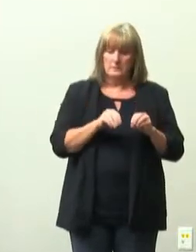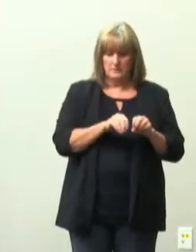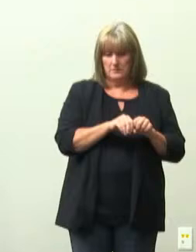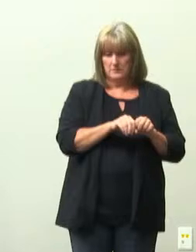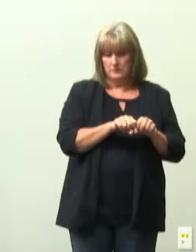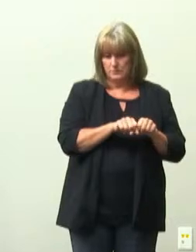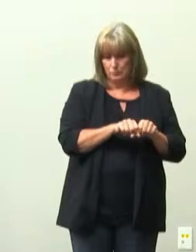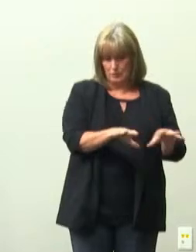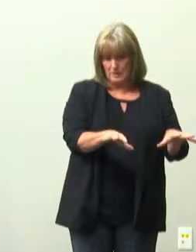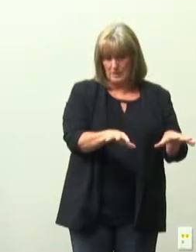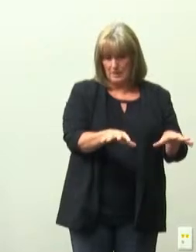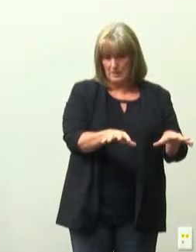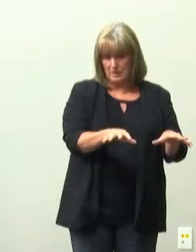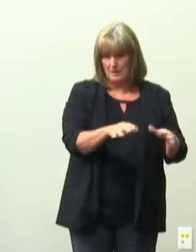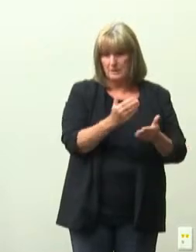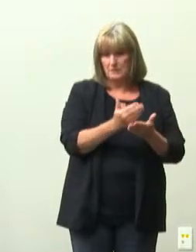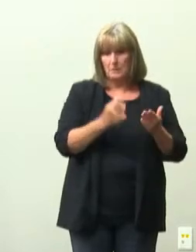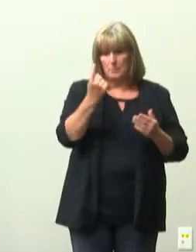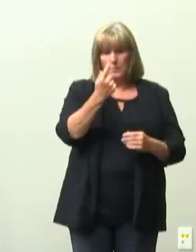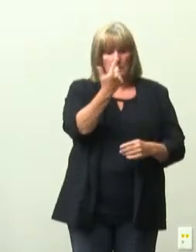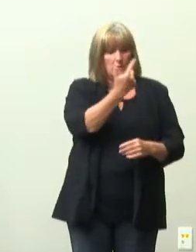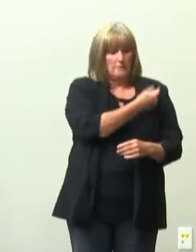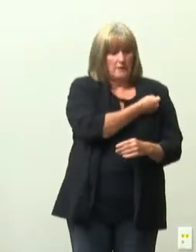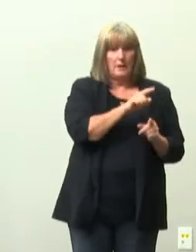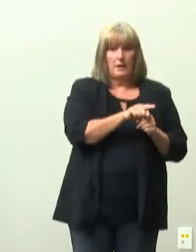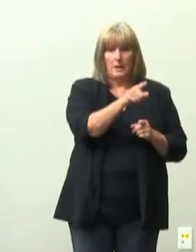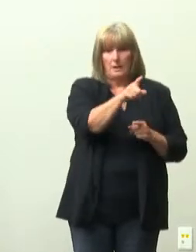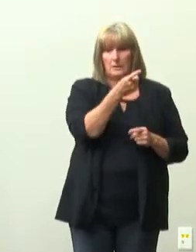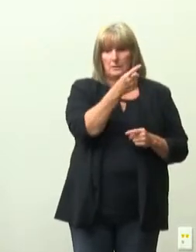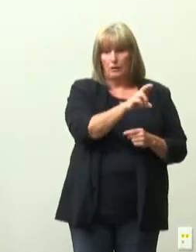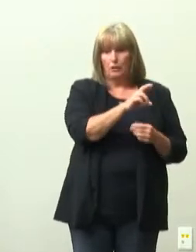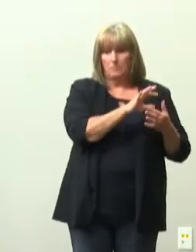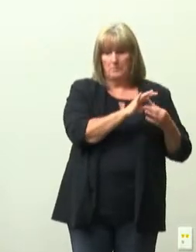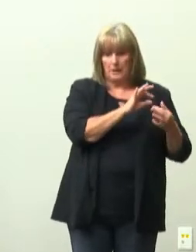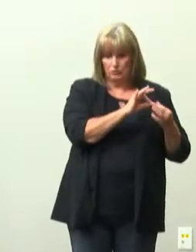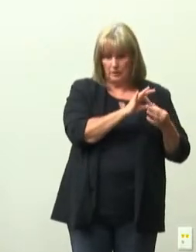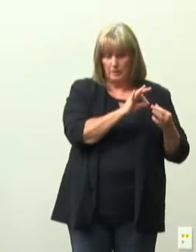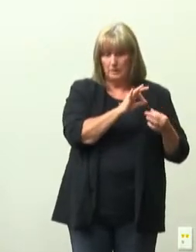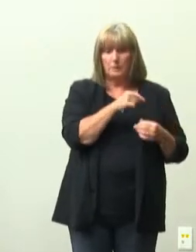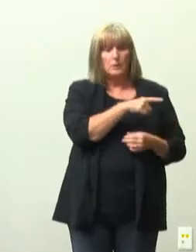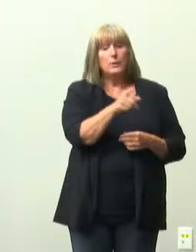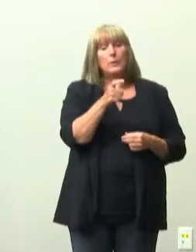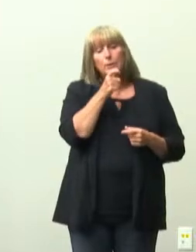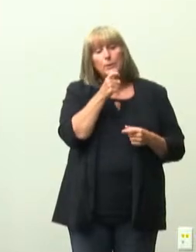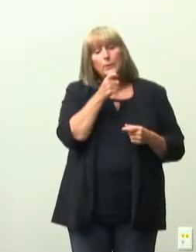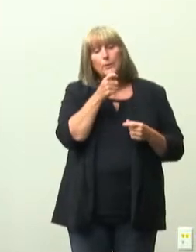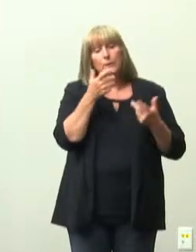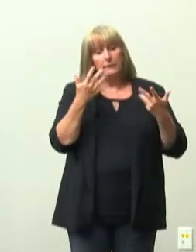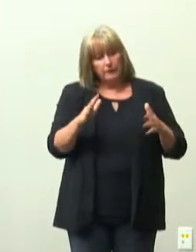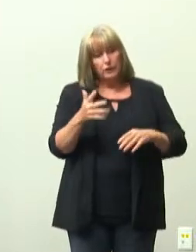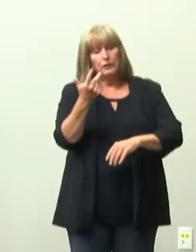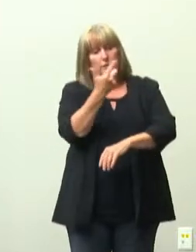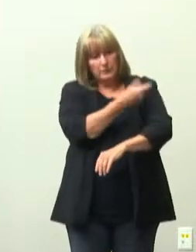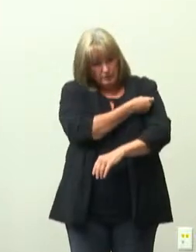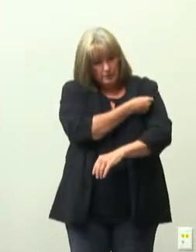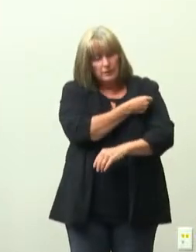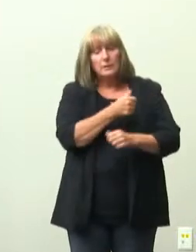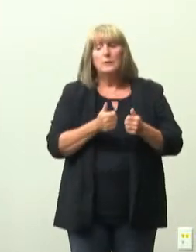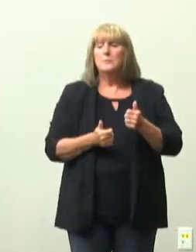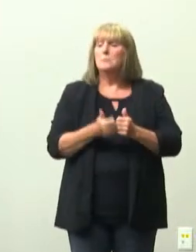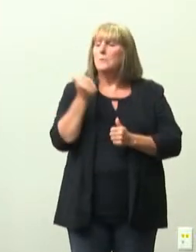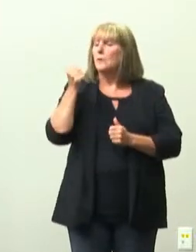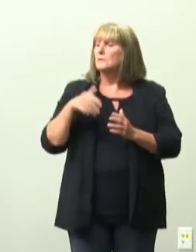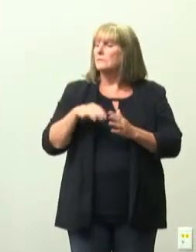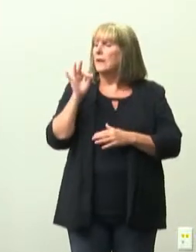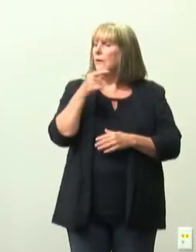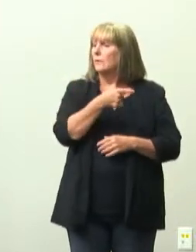transmission, while somebody might be vaccinated, as Dr. Richmond said, those individuals that have been vaccinated, primarily we found